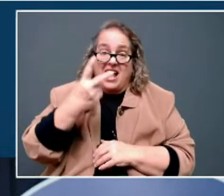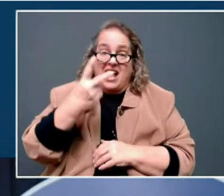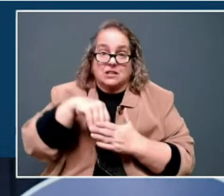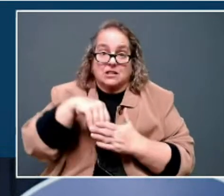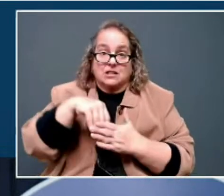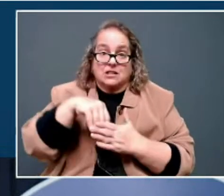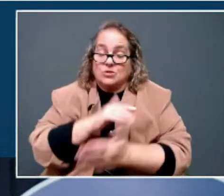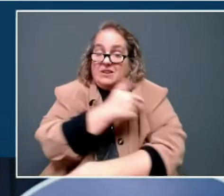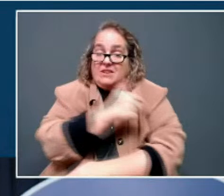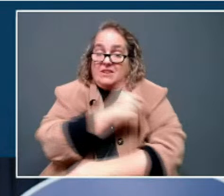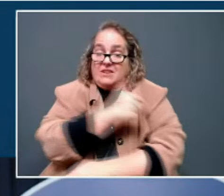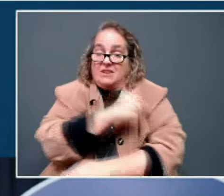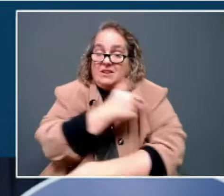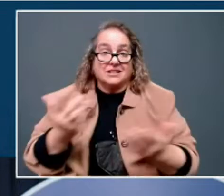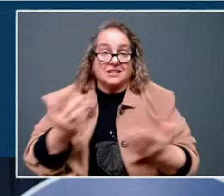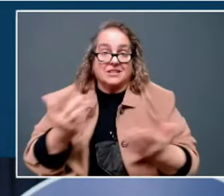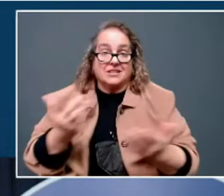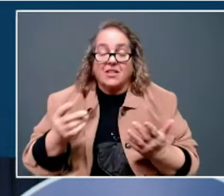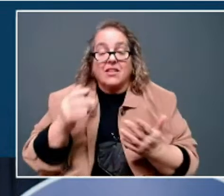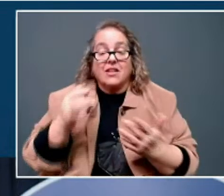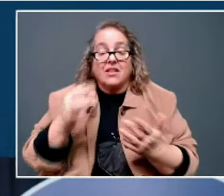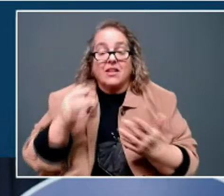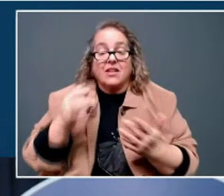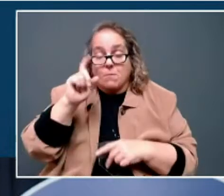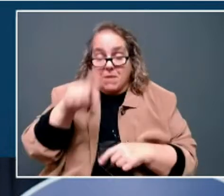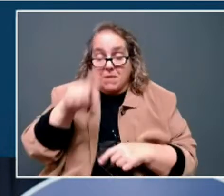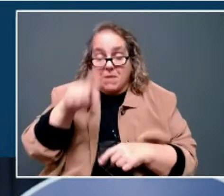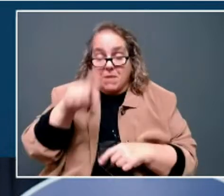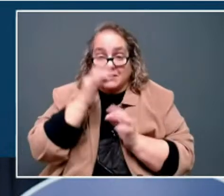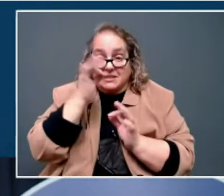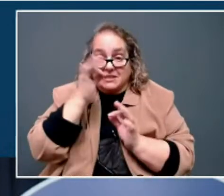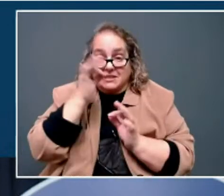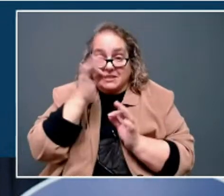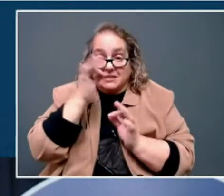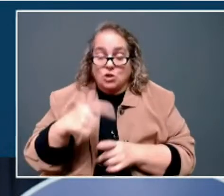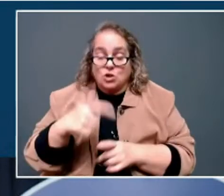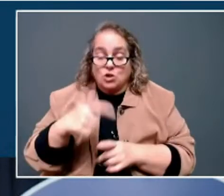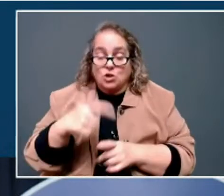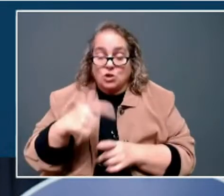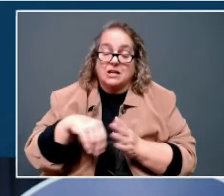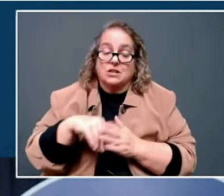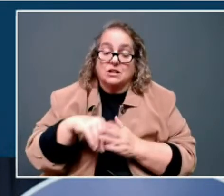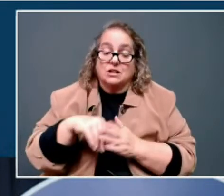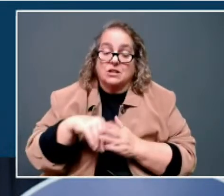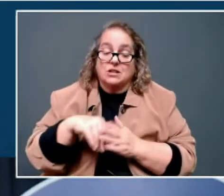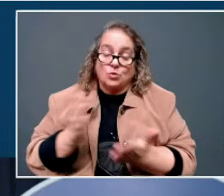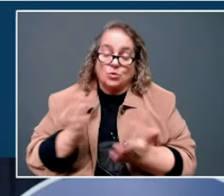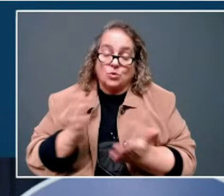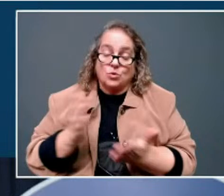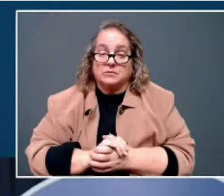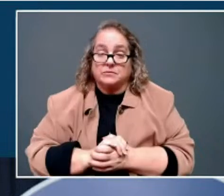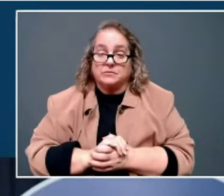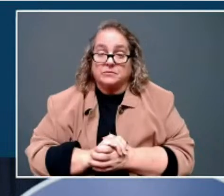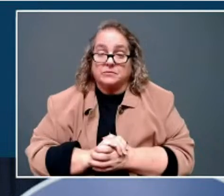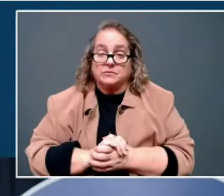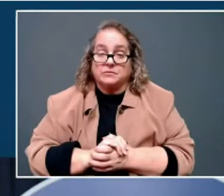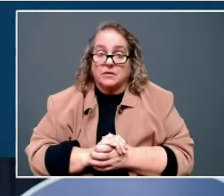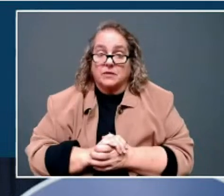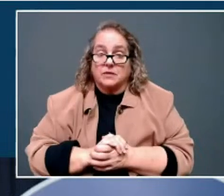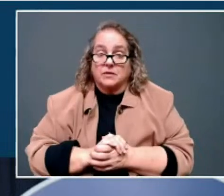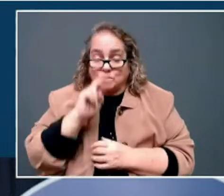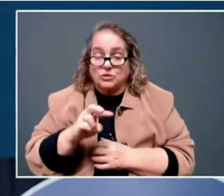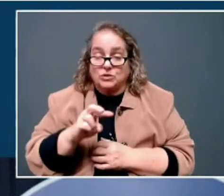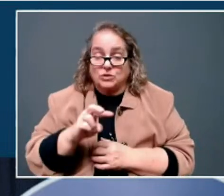is a decision we need people to make if they want to be able to stay in school for as many days as possible. So 18